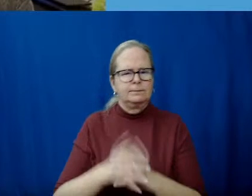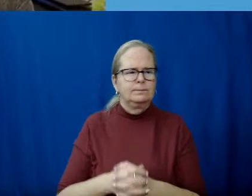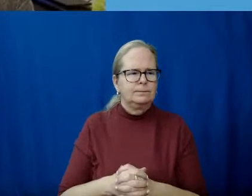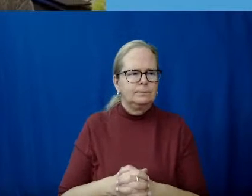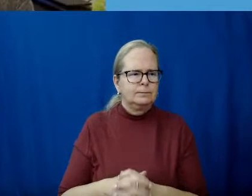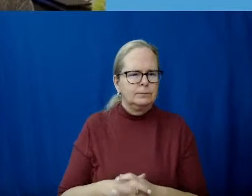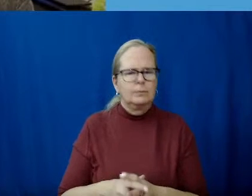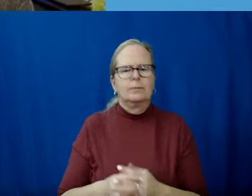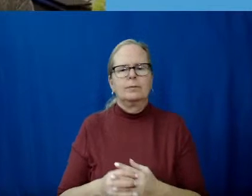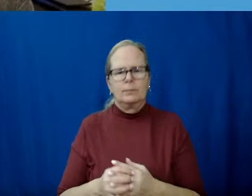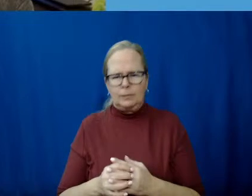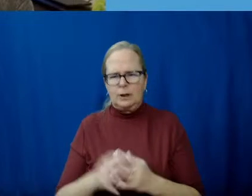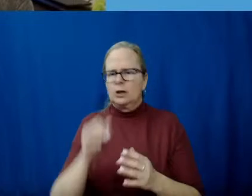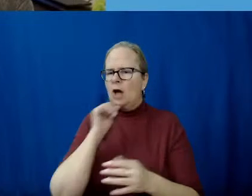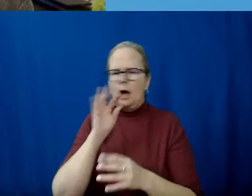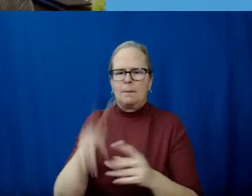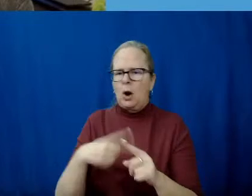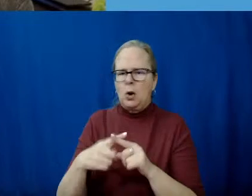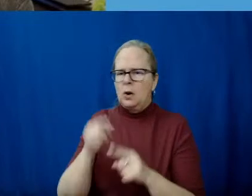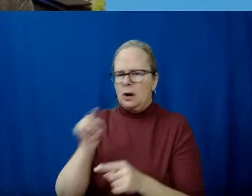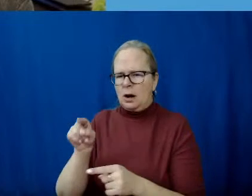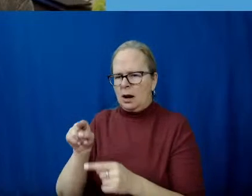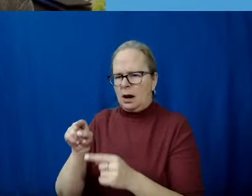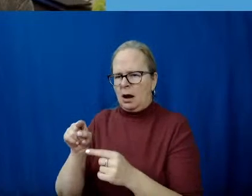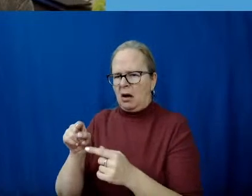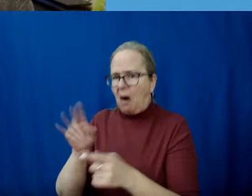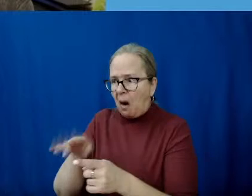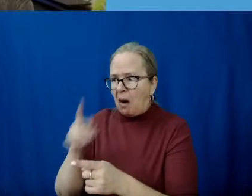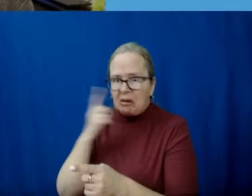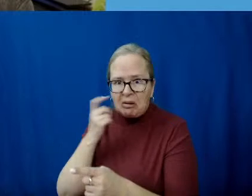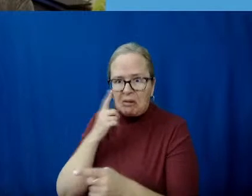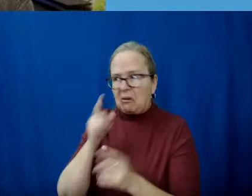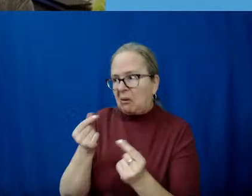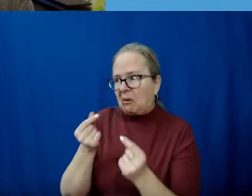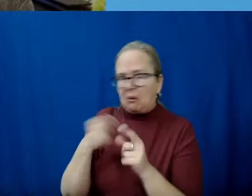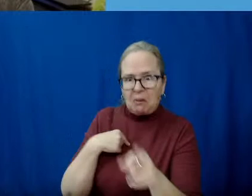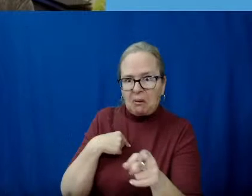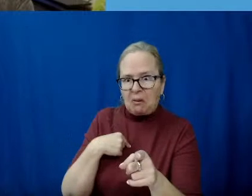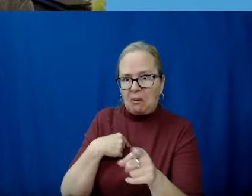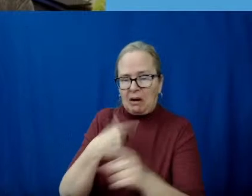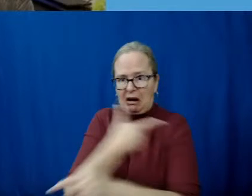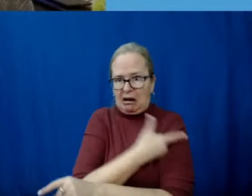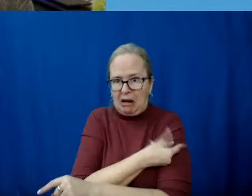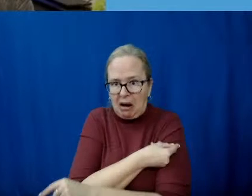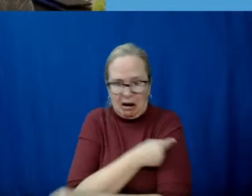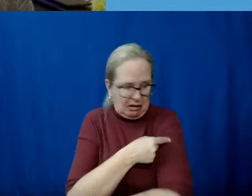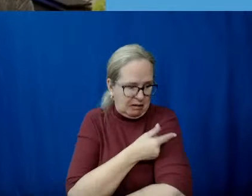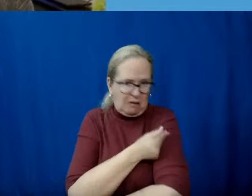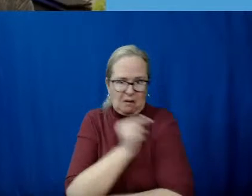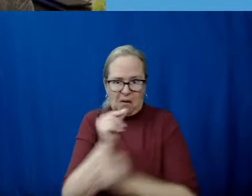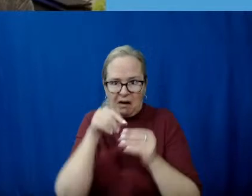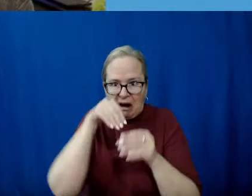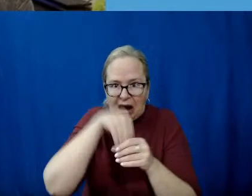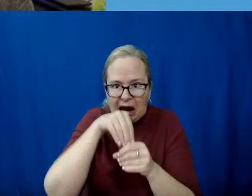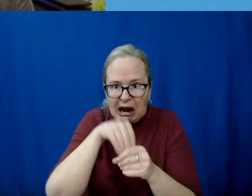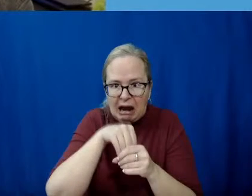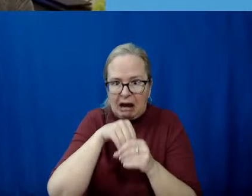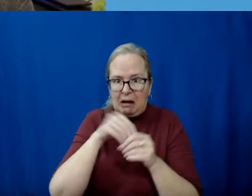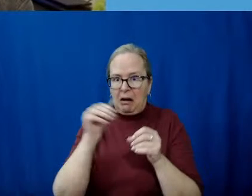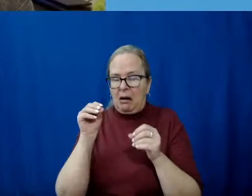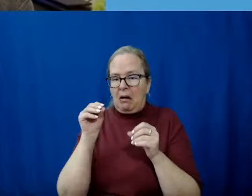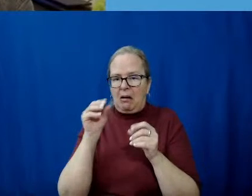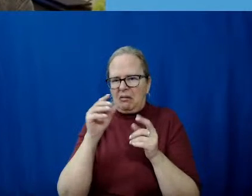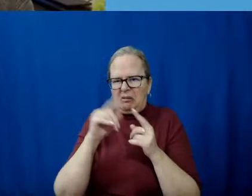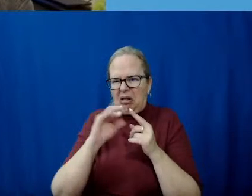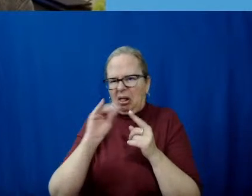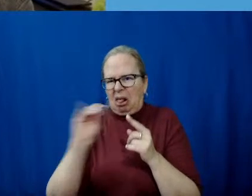think the vast majority of people want the COVID to be over, want the path to go forward, but we just